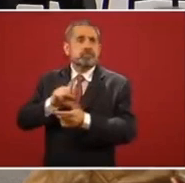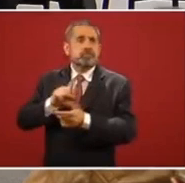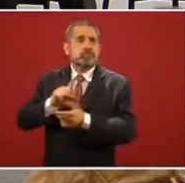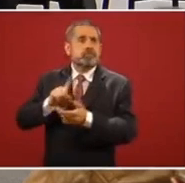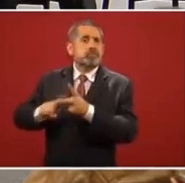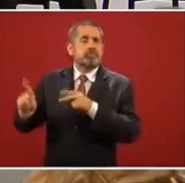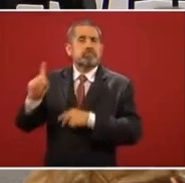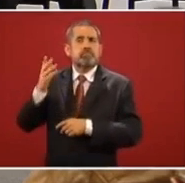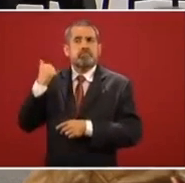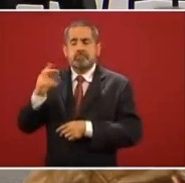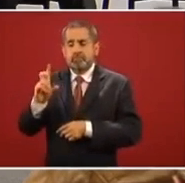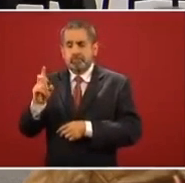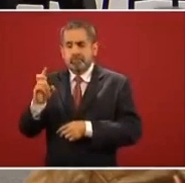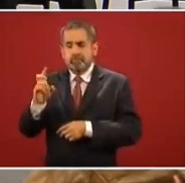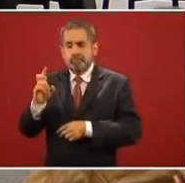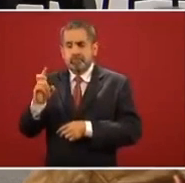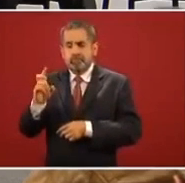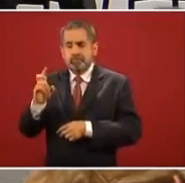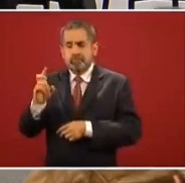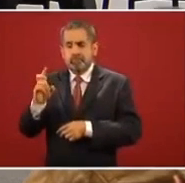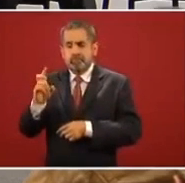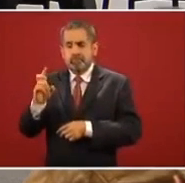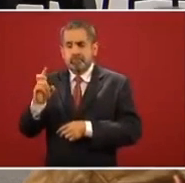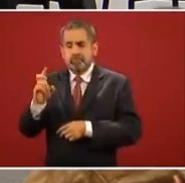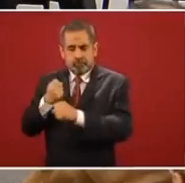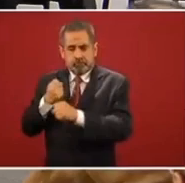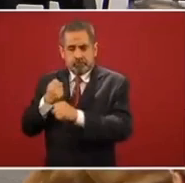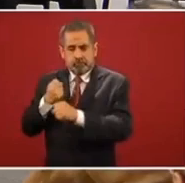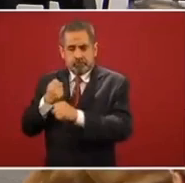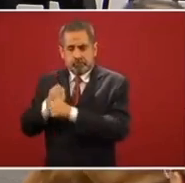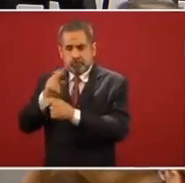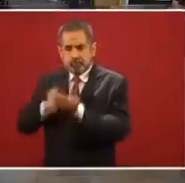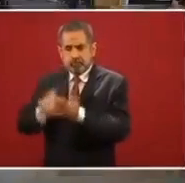30th de 2020. of the year 2020.